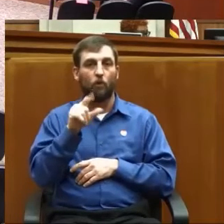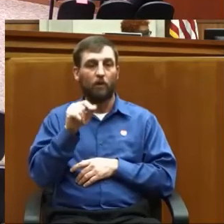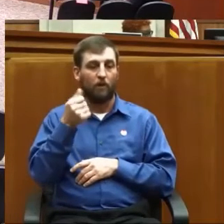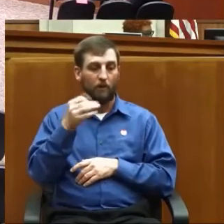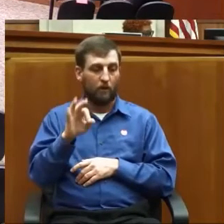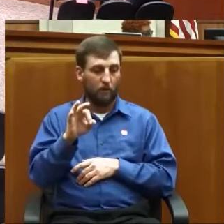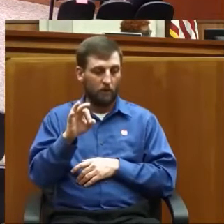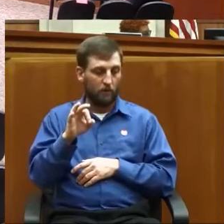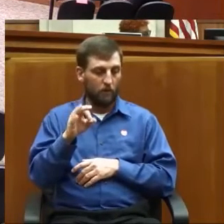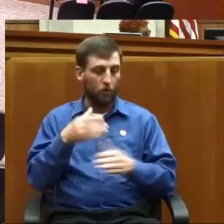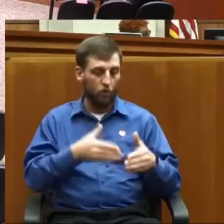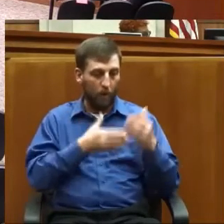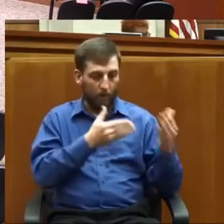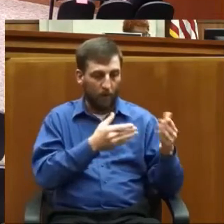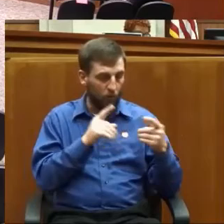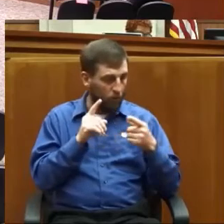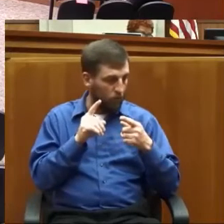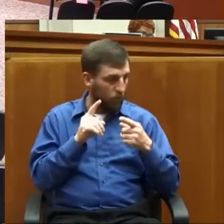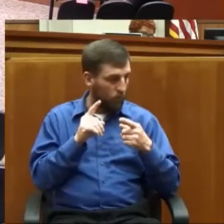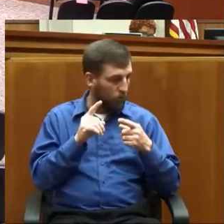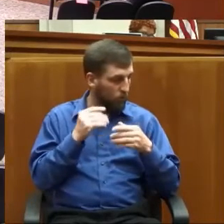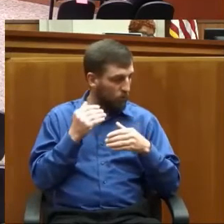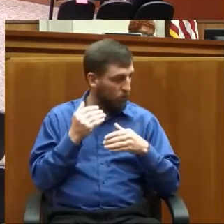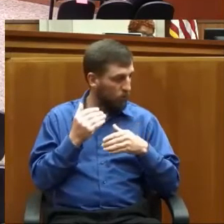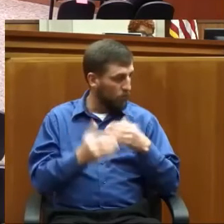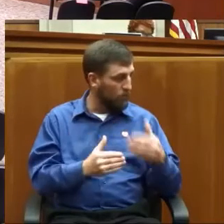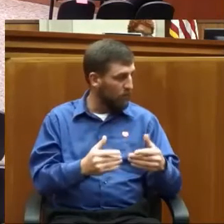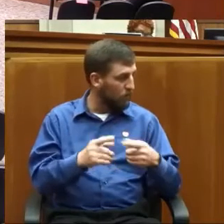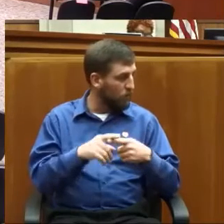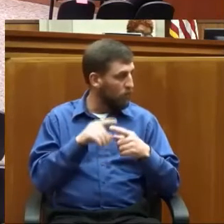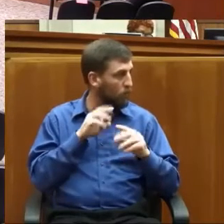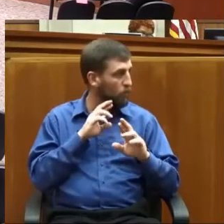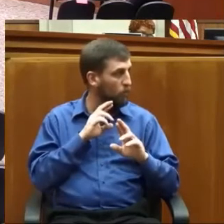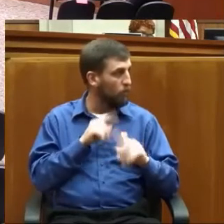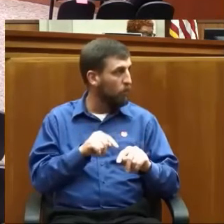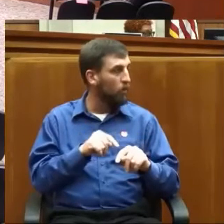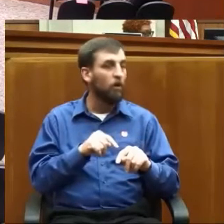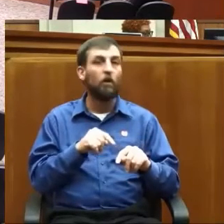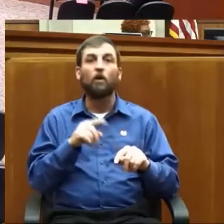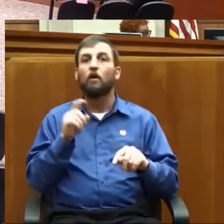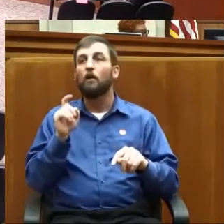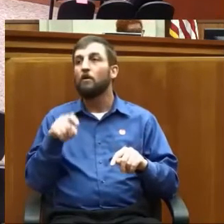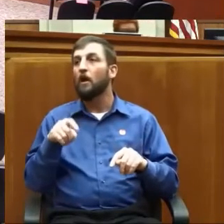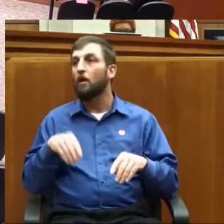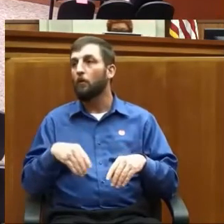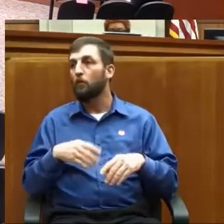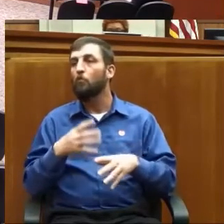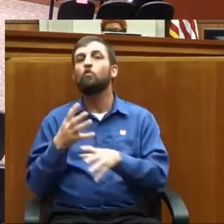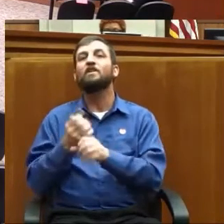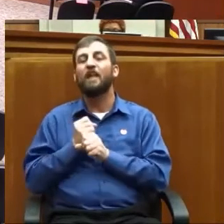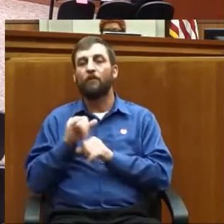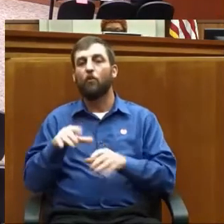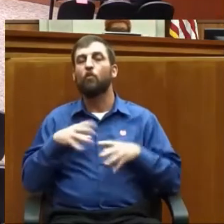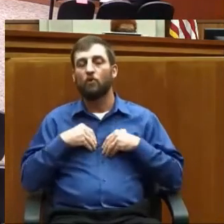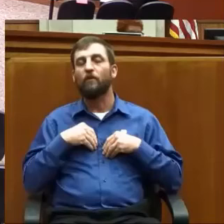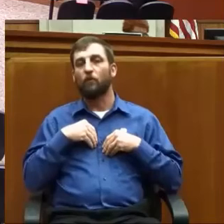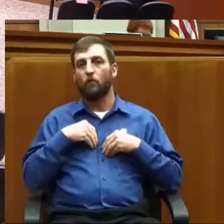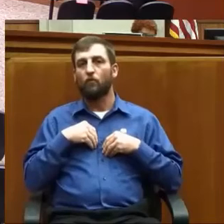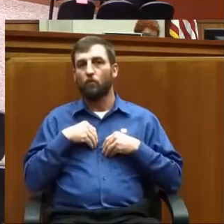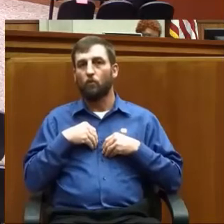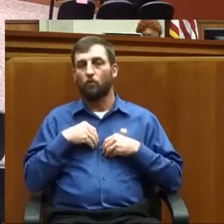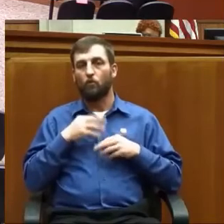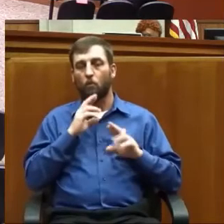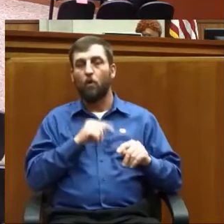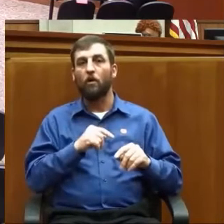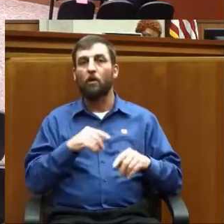2018-2019. The recommendation is to receive the report. Thank you. I need a motion to receive, please.